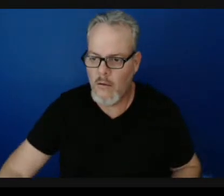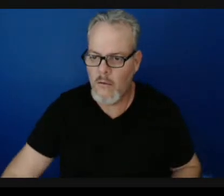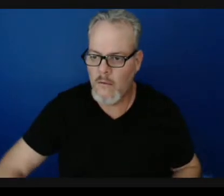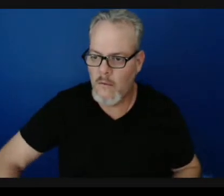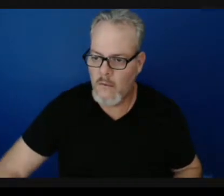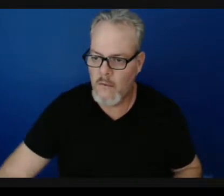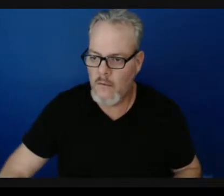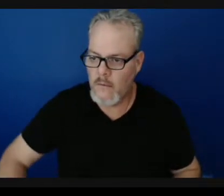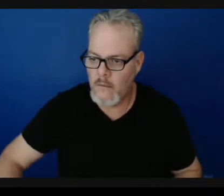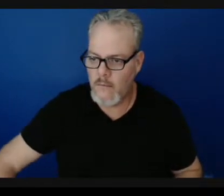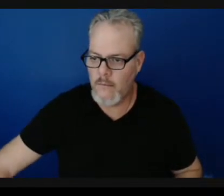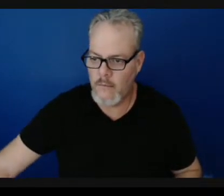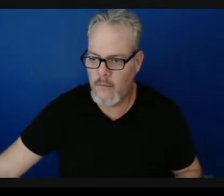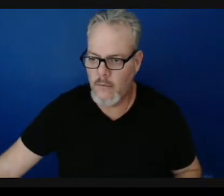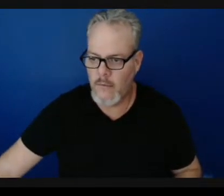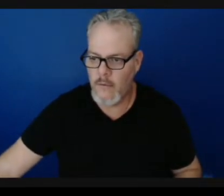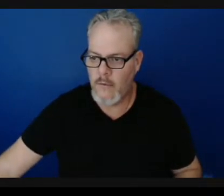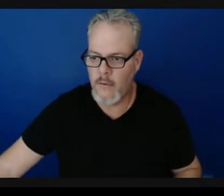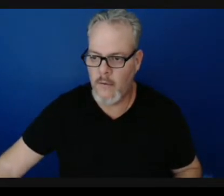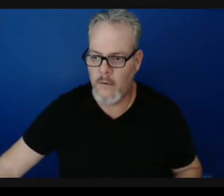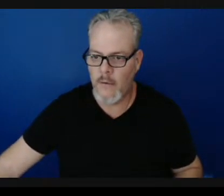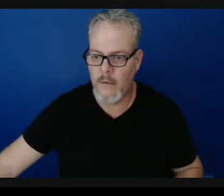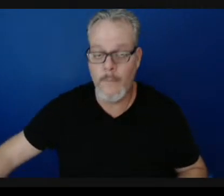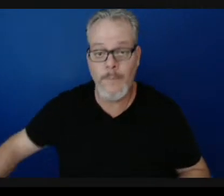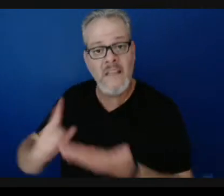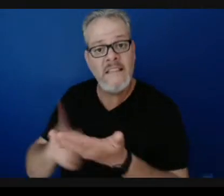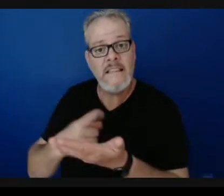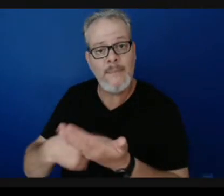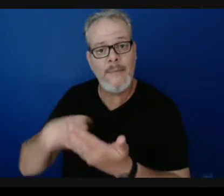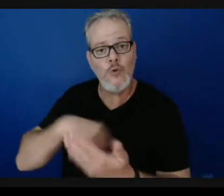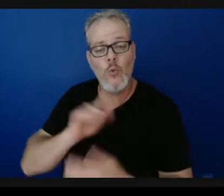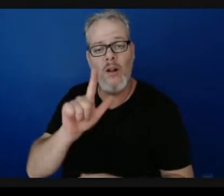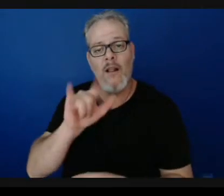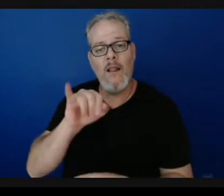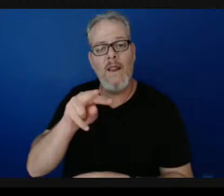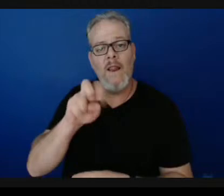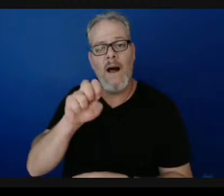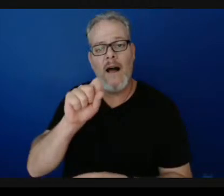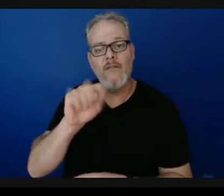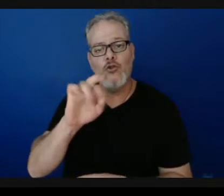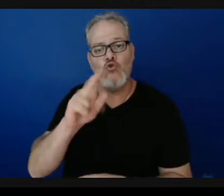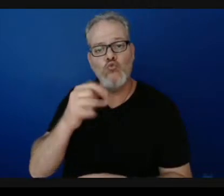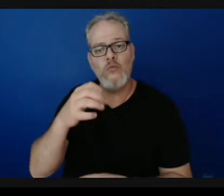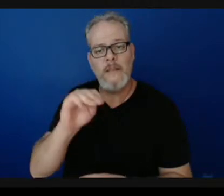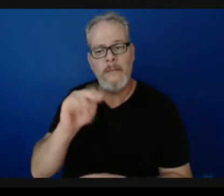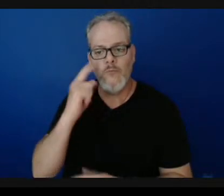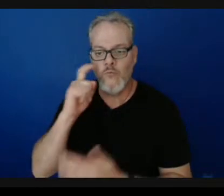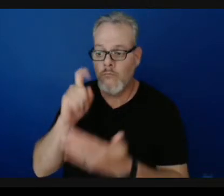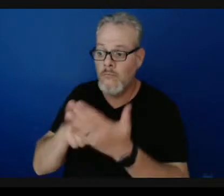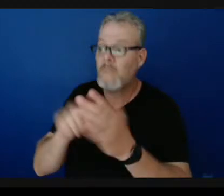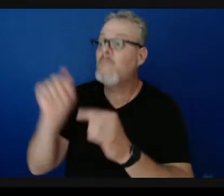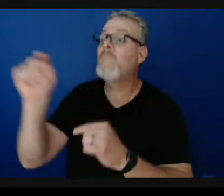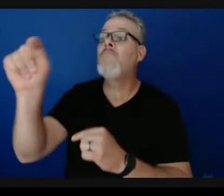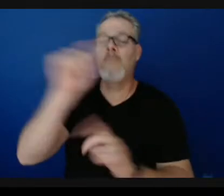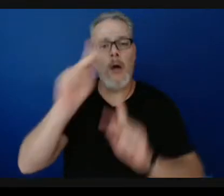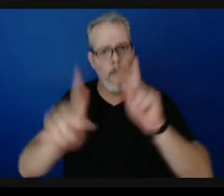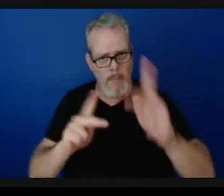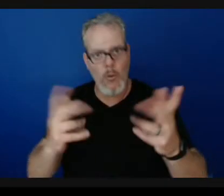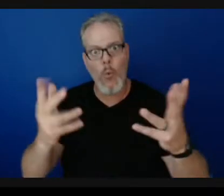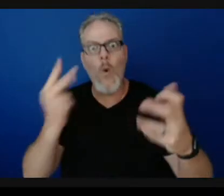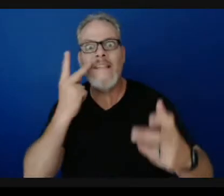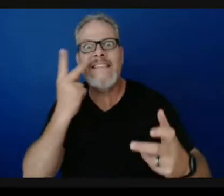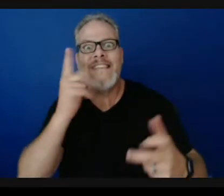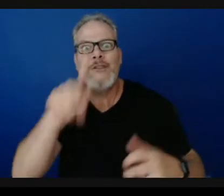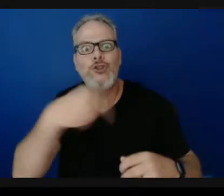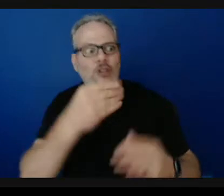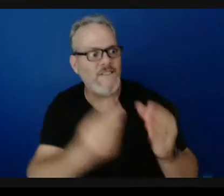Sometimes we get up there and we're filming, we're live streaming, and we know everybody wants to see just the fountains